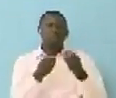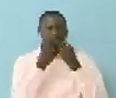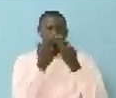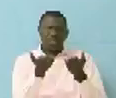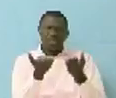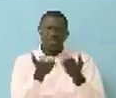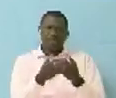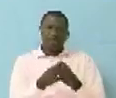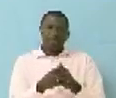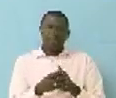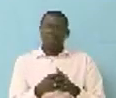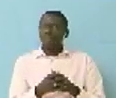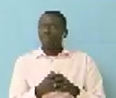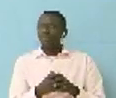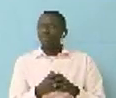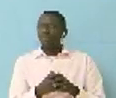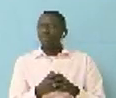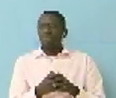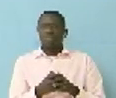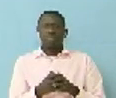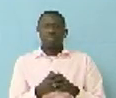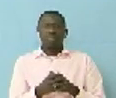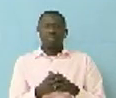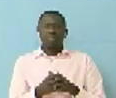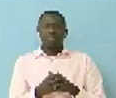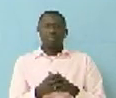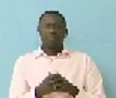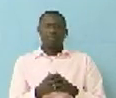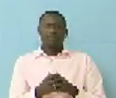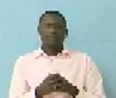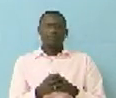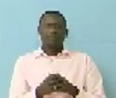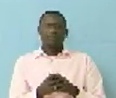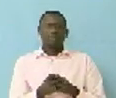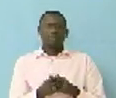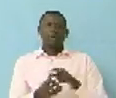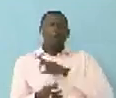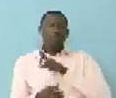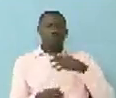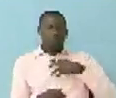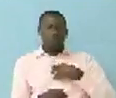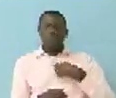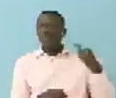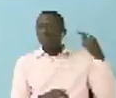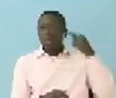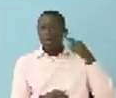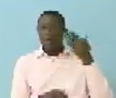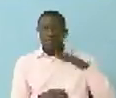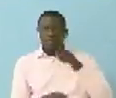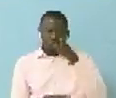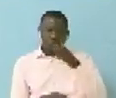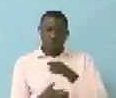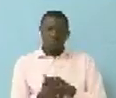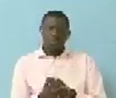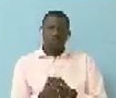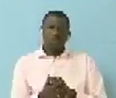is it not obvious? No, it's not obvious. We want to hear it. Yaya Jammeh sent them. It's obvious. I was sent there by